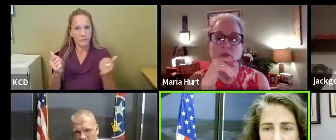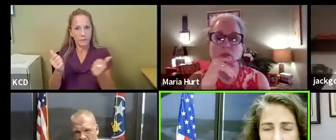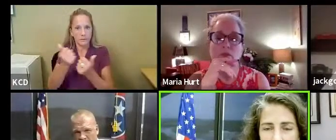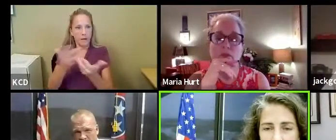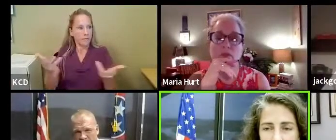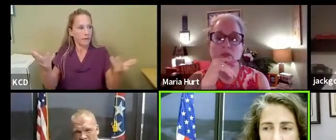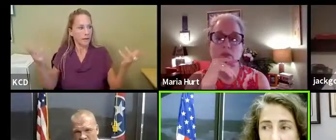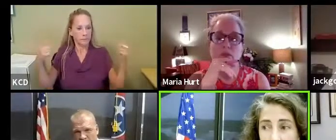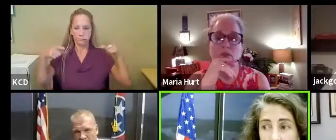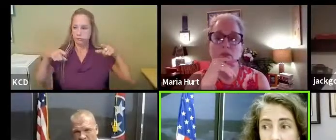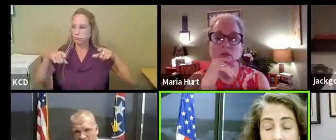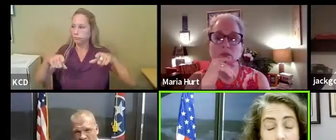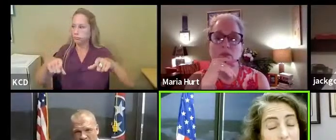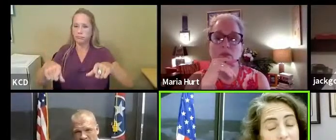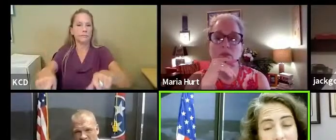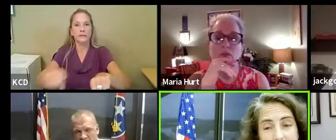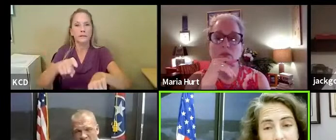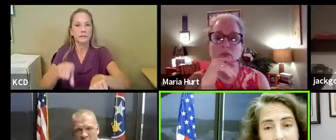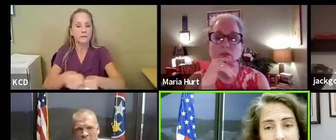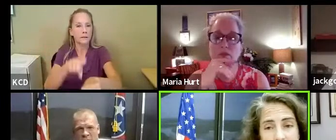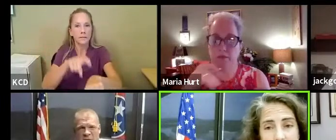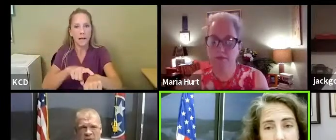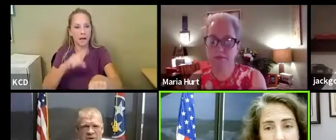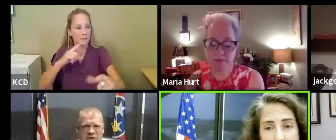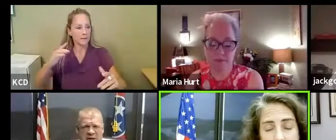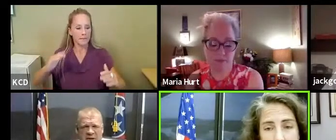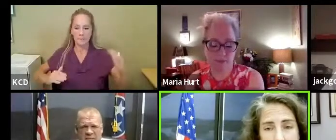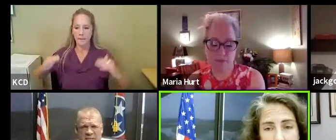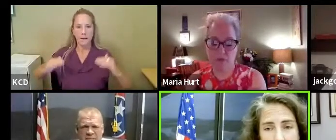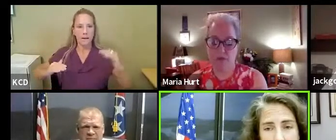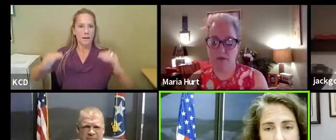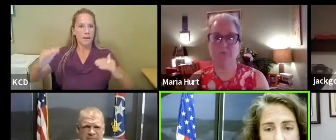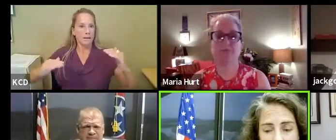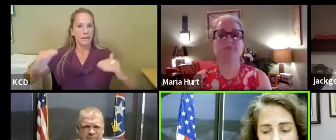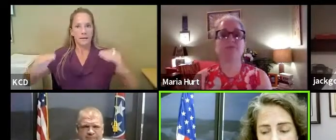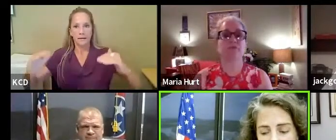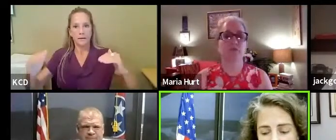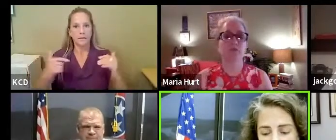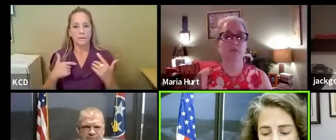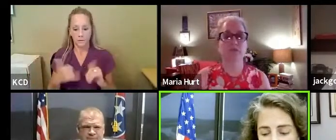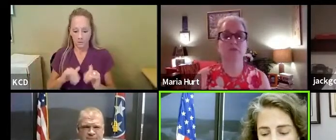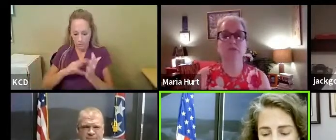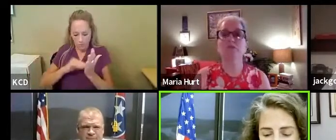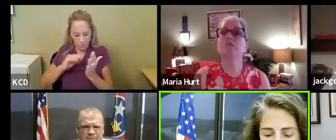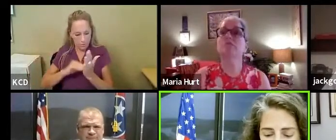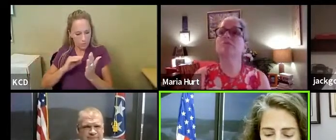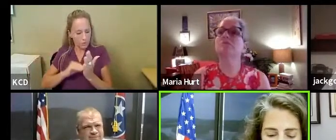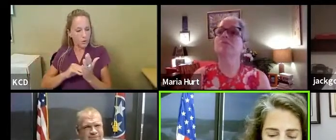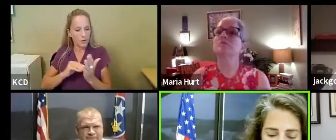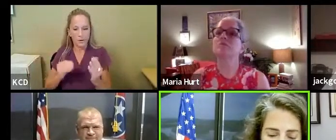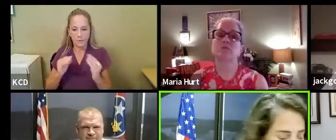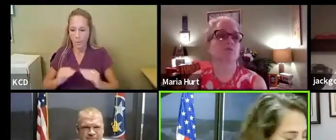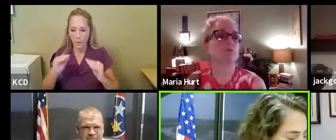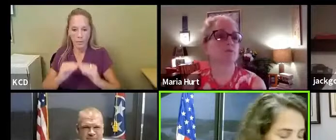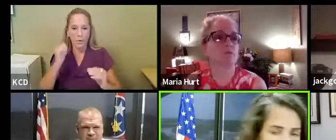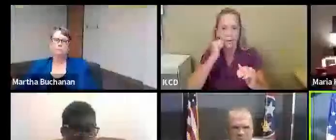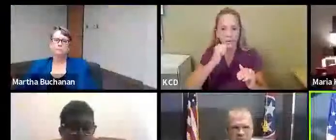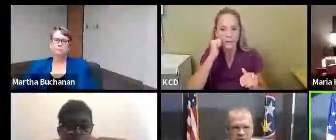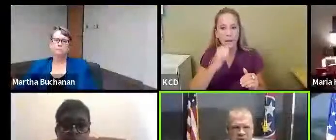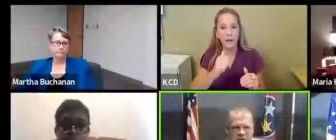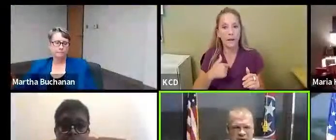it's a balance, and we're learning more. And I think this is a reasonable